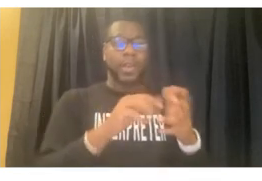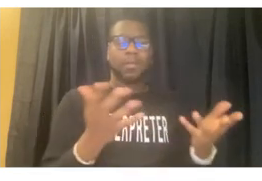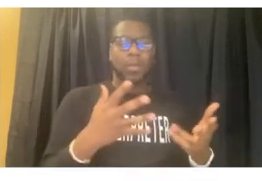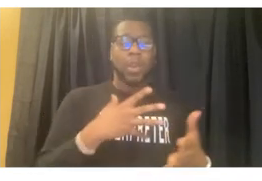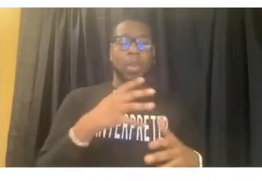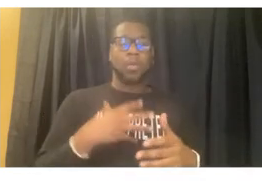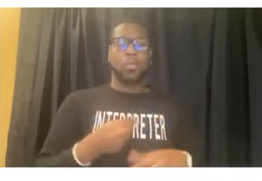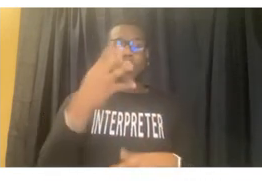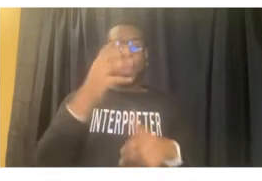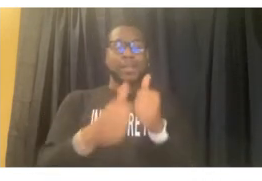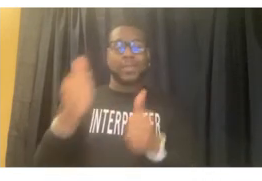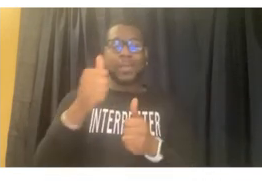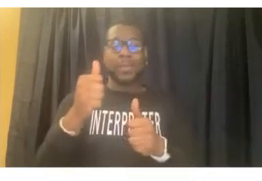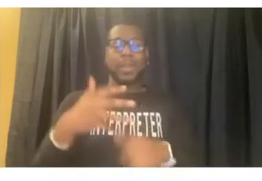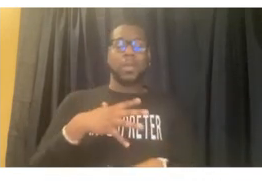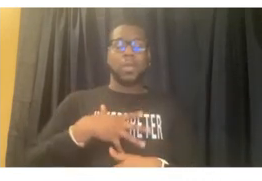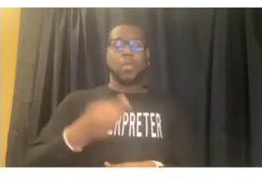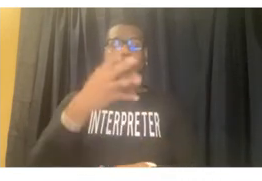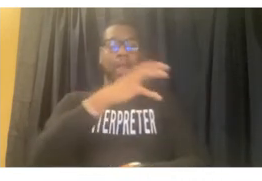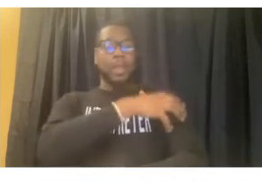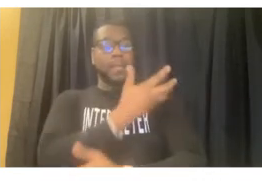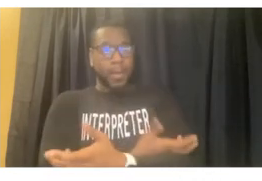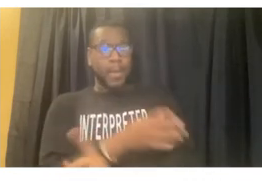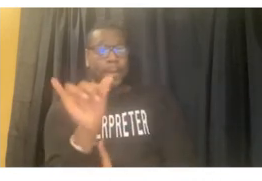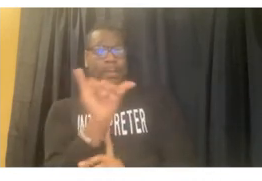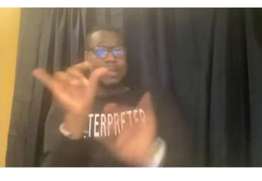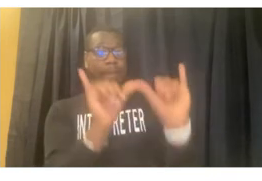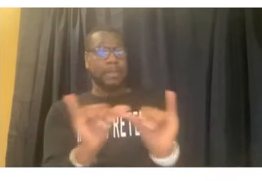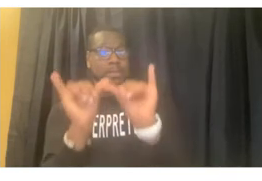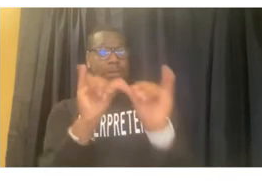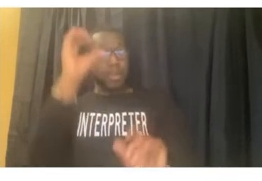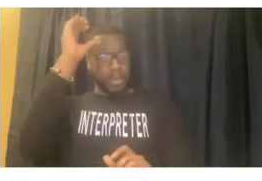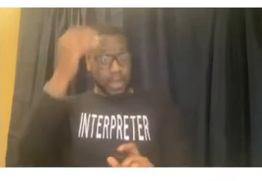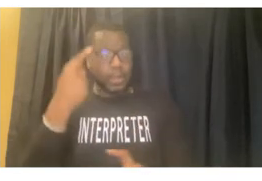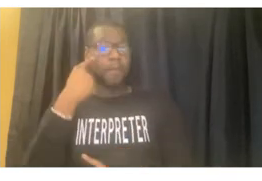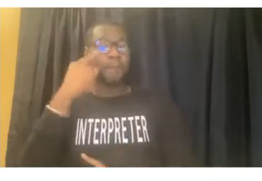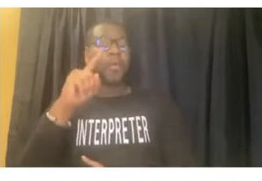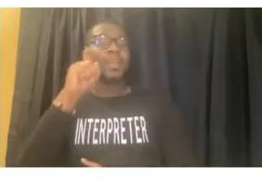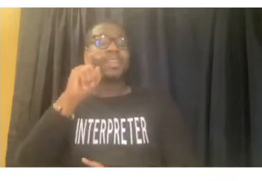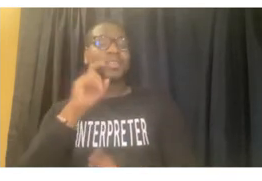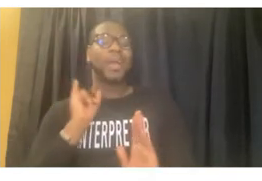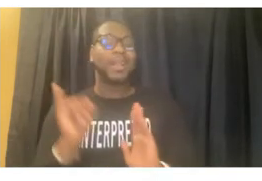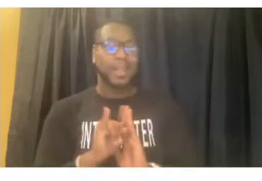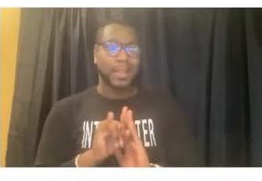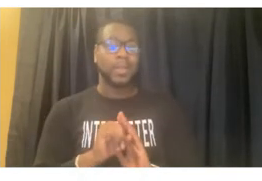the same thing. We have to be able to acknowledge those intersectional identities in order to best support our